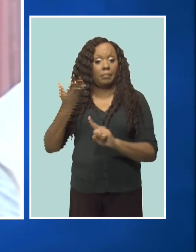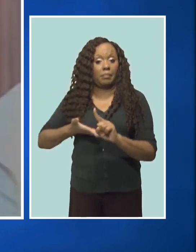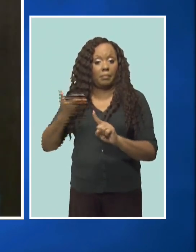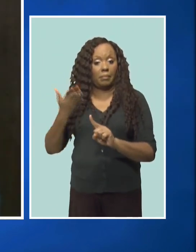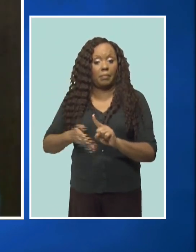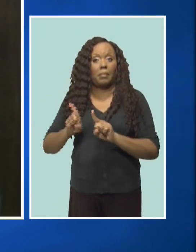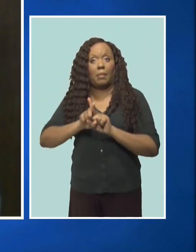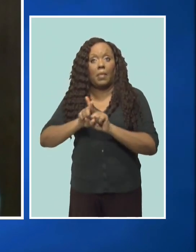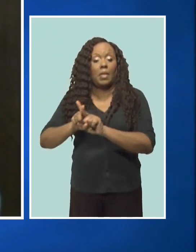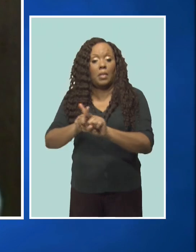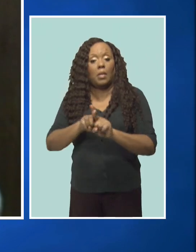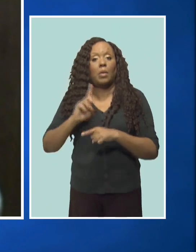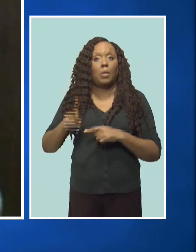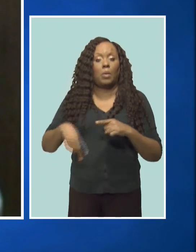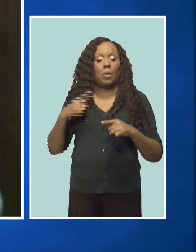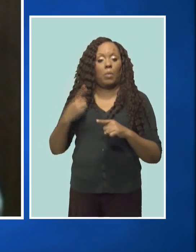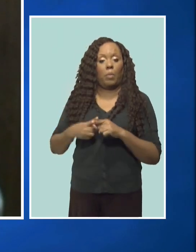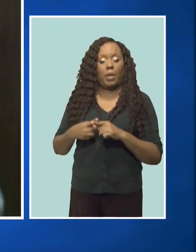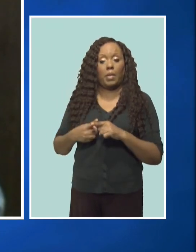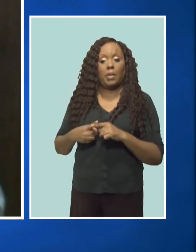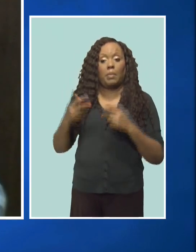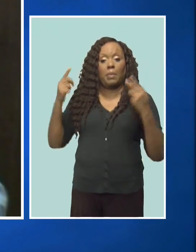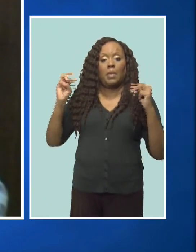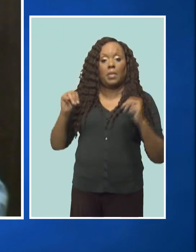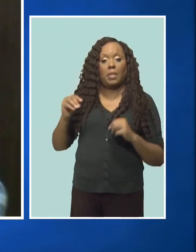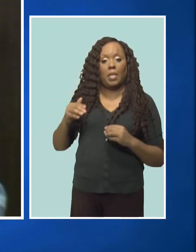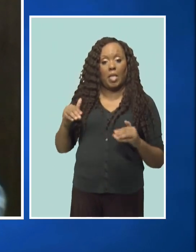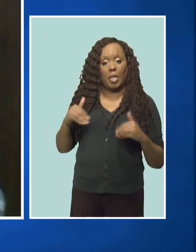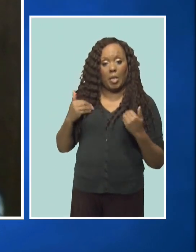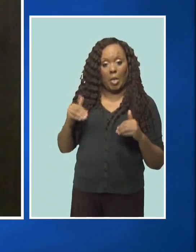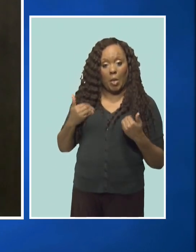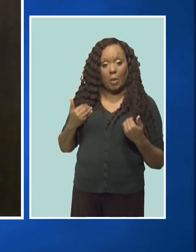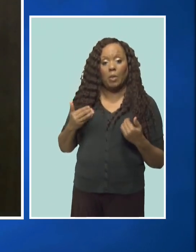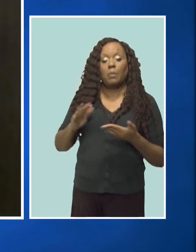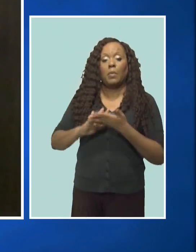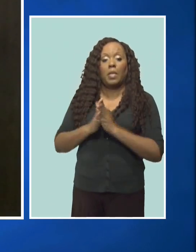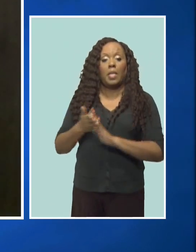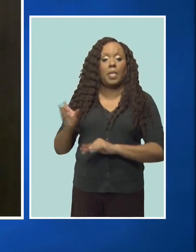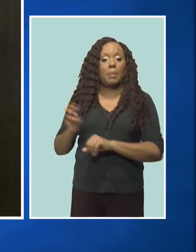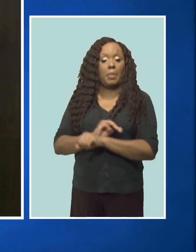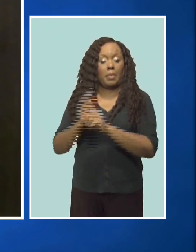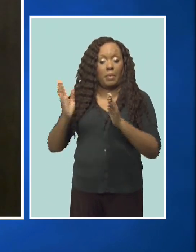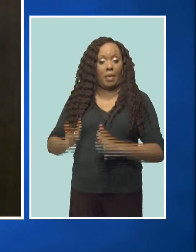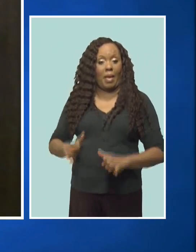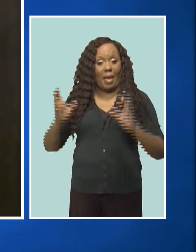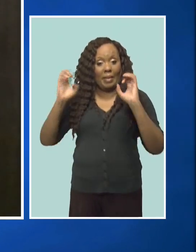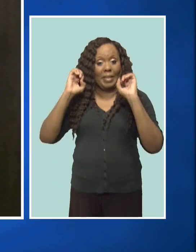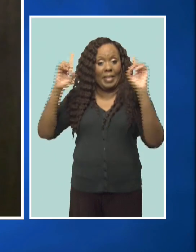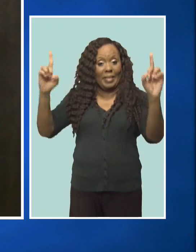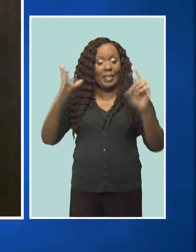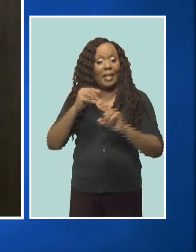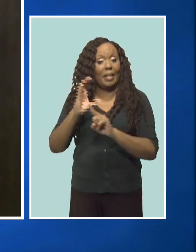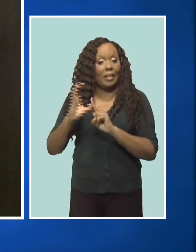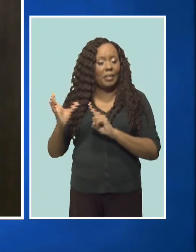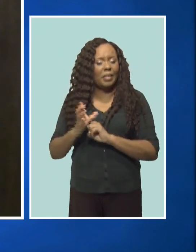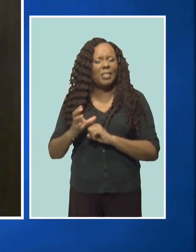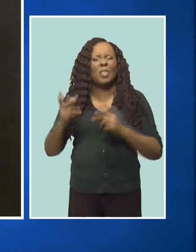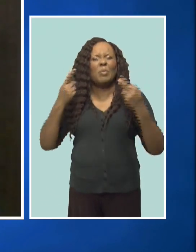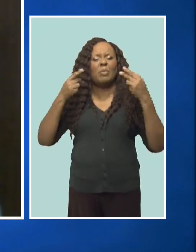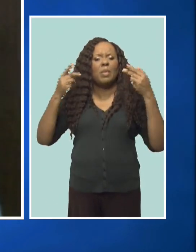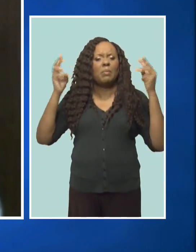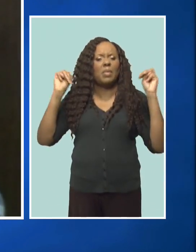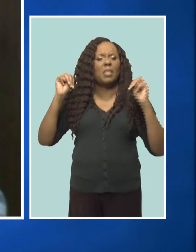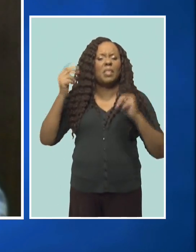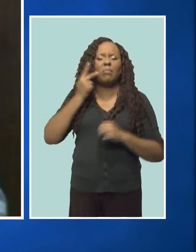to her when, as a young Member of Parliament, she was named Minister of Education and Culture. The Prime Minister recalled how he conducted